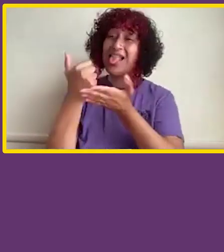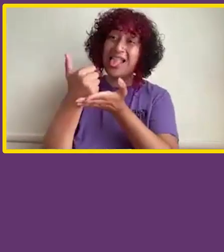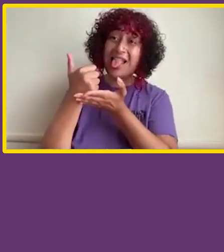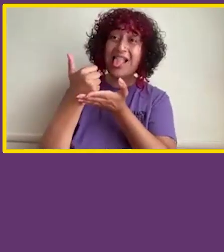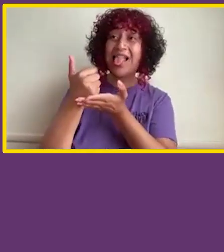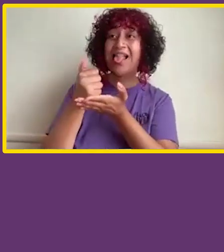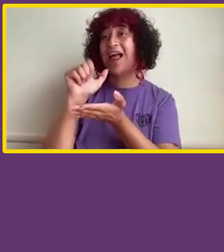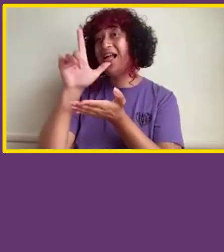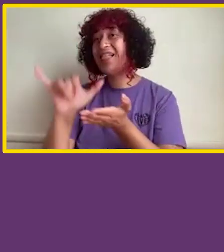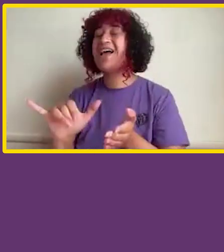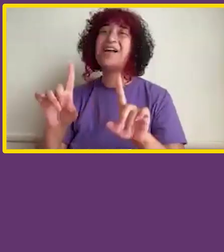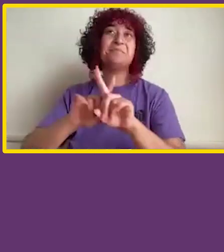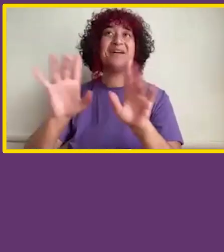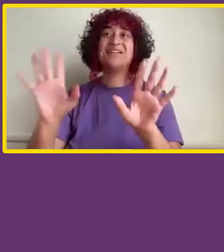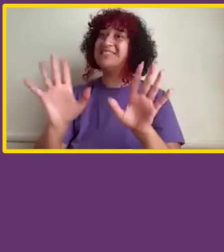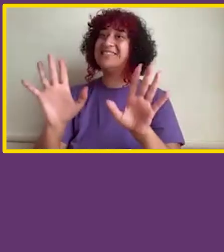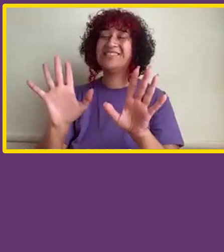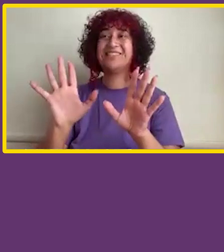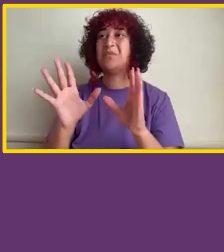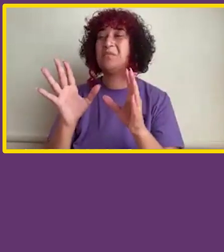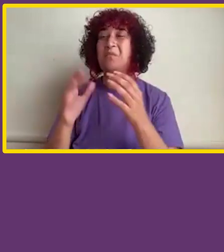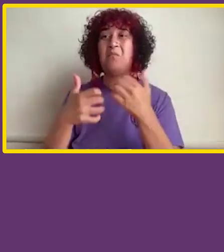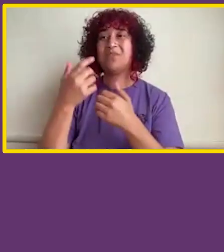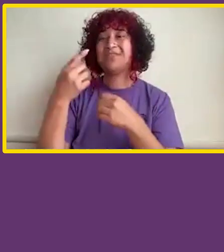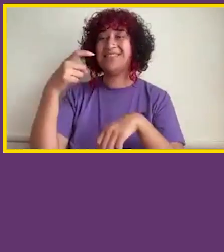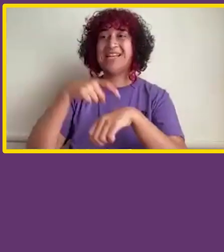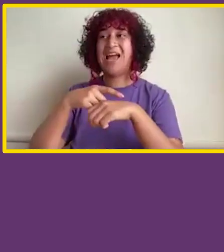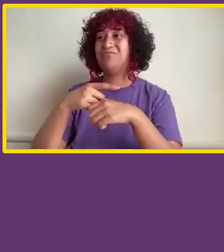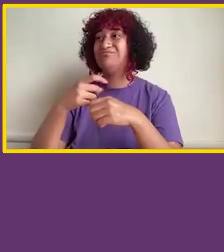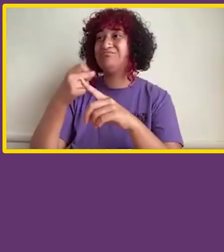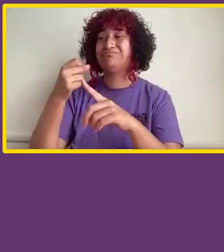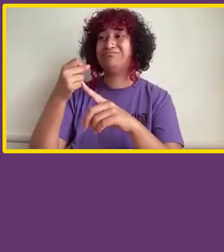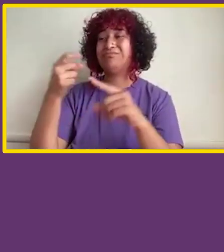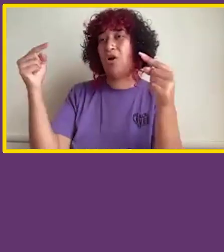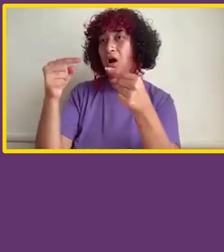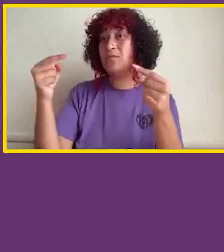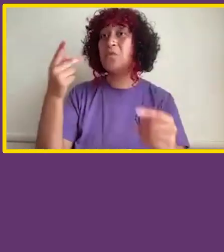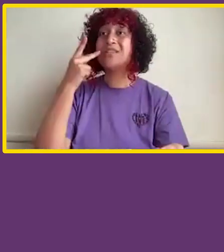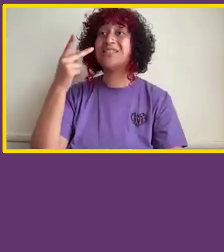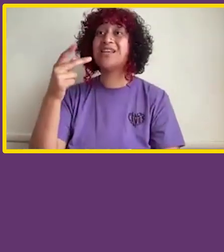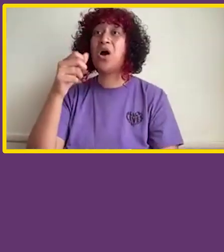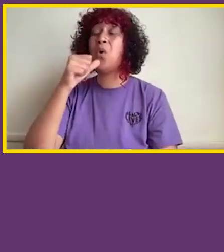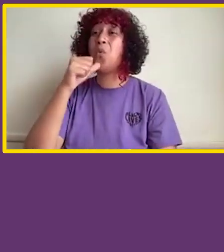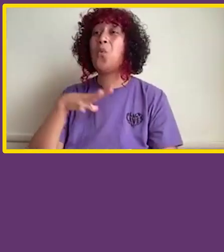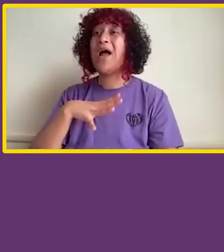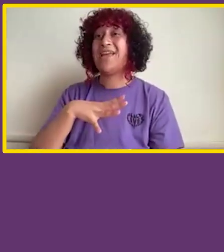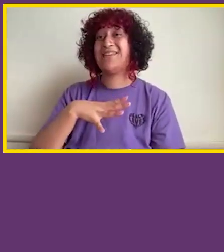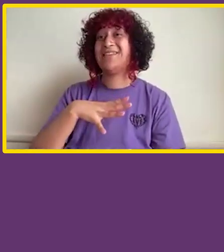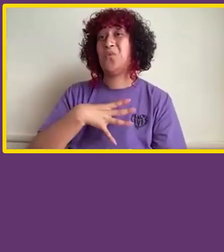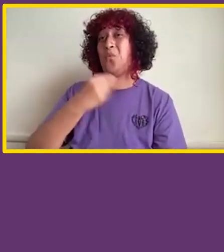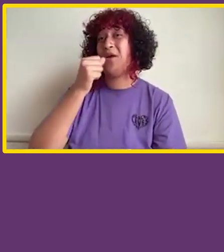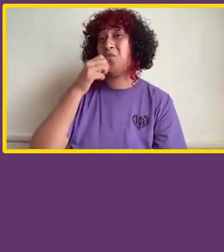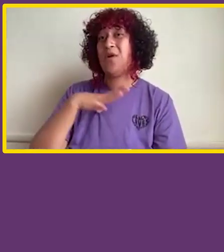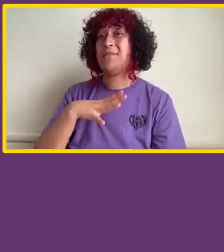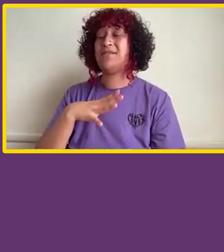but actually caused a heck of a lot of harm. So we saw white women posting pictures of themselves in bikinis on social media